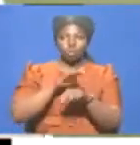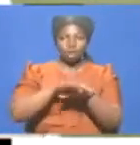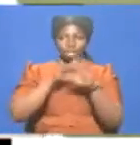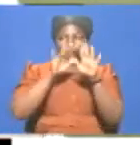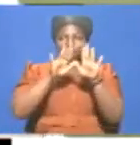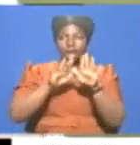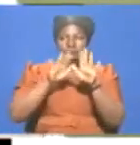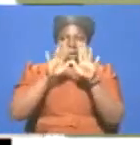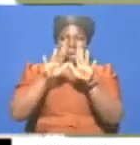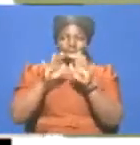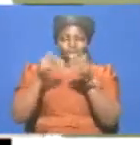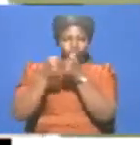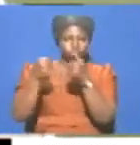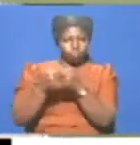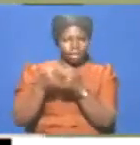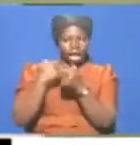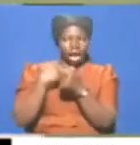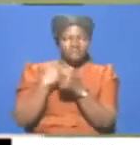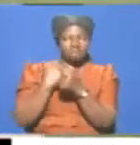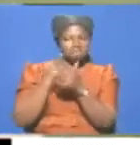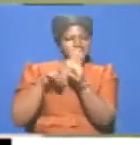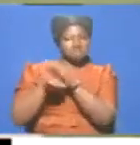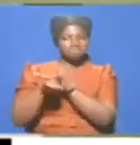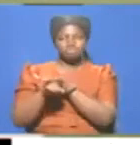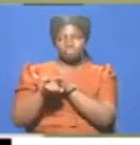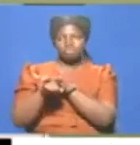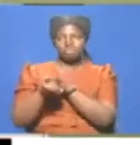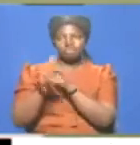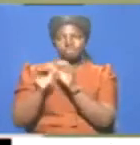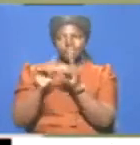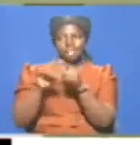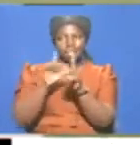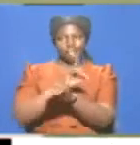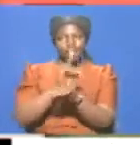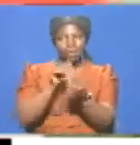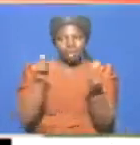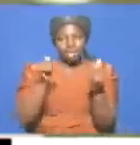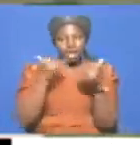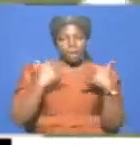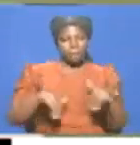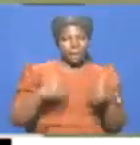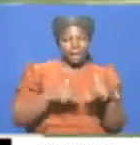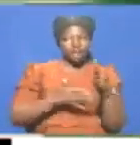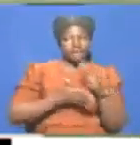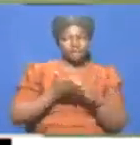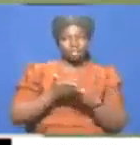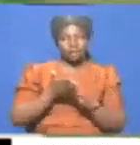goal. They are defending very well as team. They are playing very fast counter-attack.